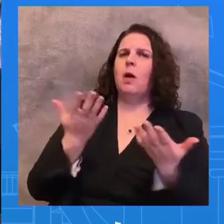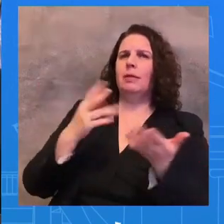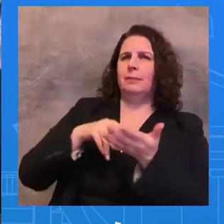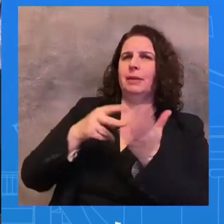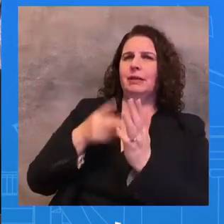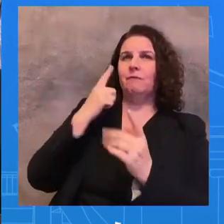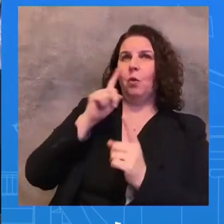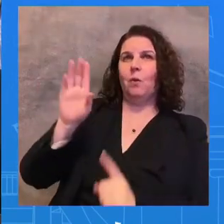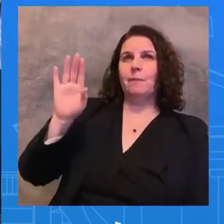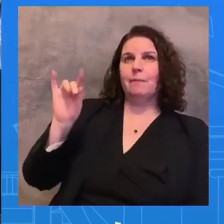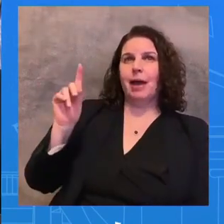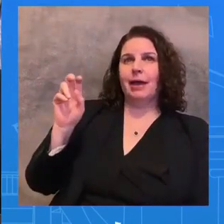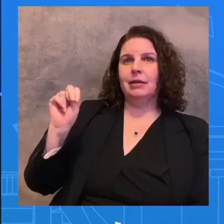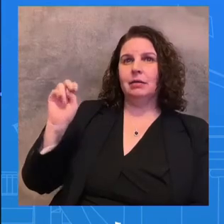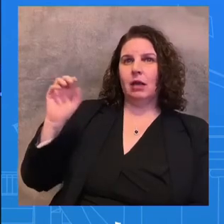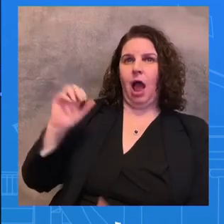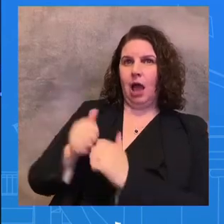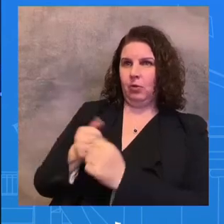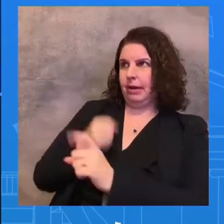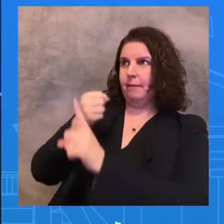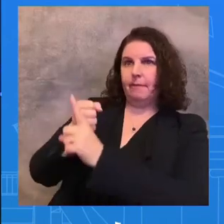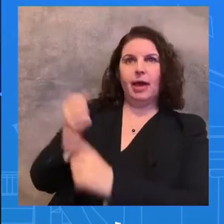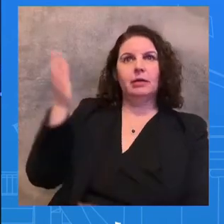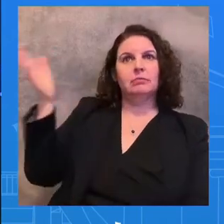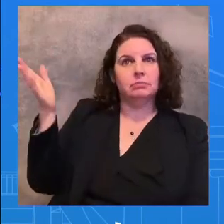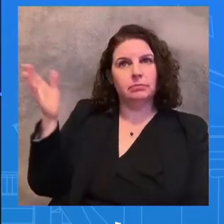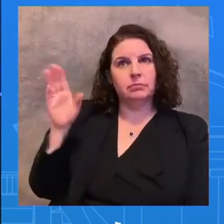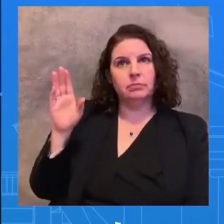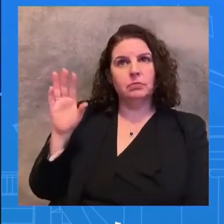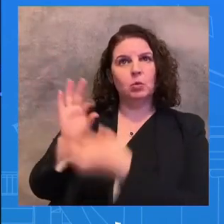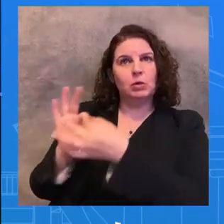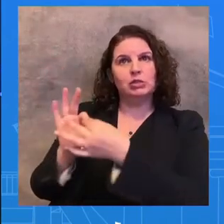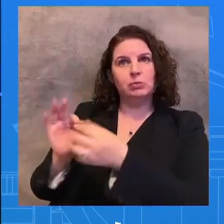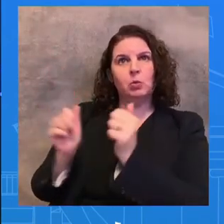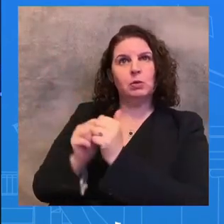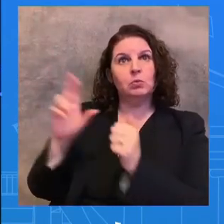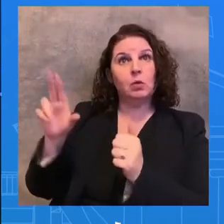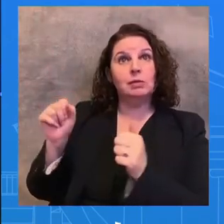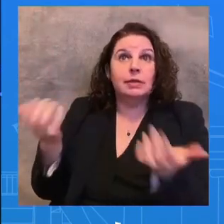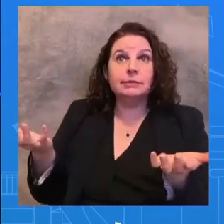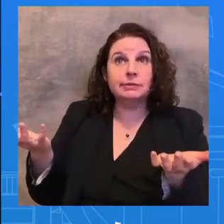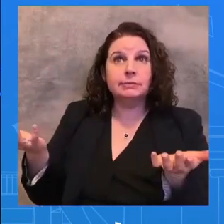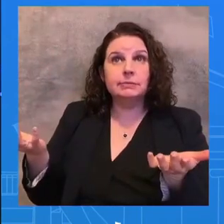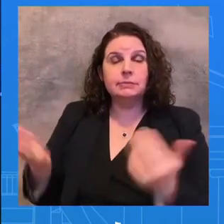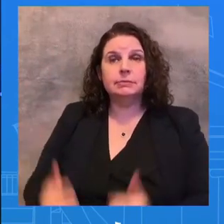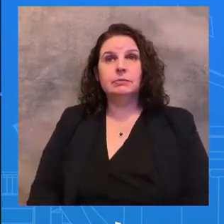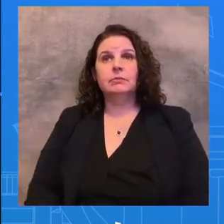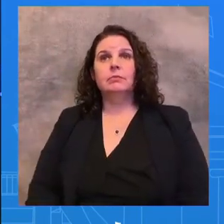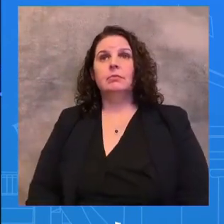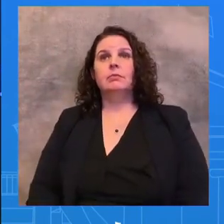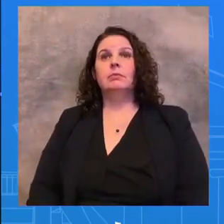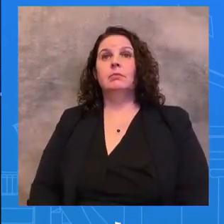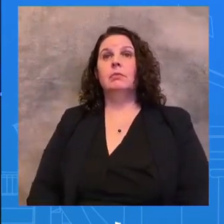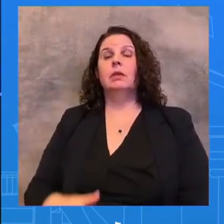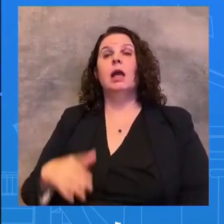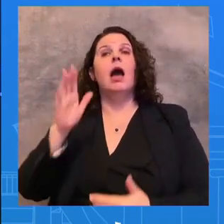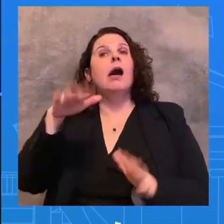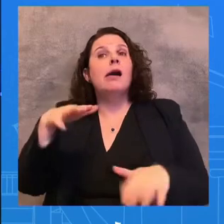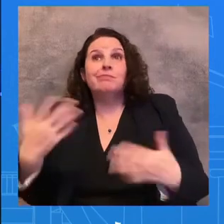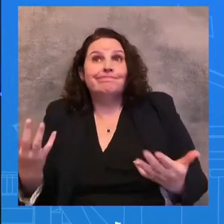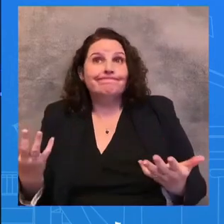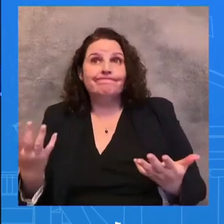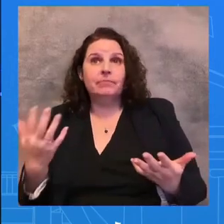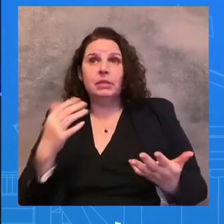States with these countries? I have not heard the logic for how it contributes. What I can tell you is we believe the only way that you are going to achieve a two-state solution